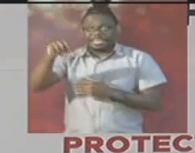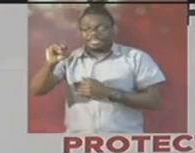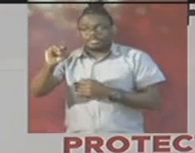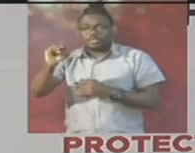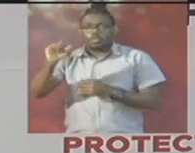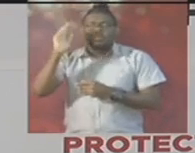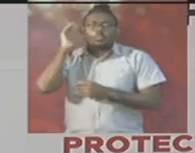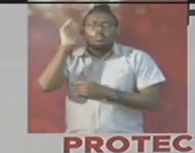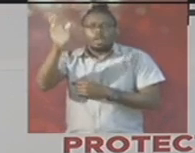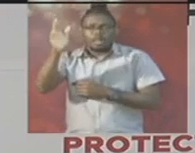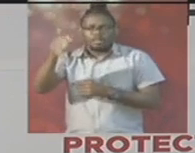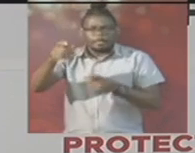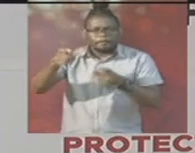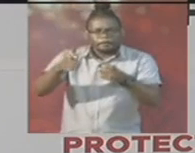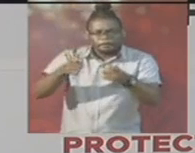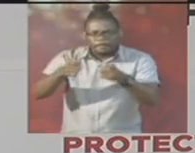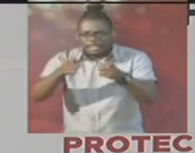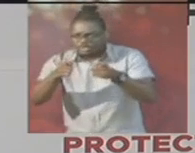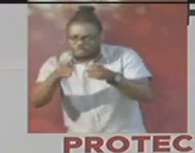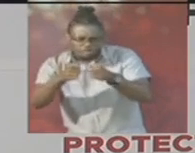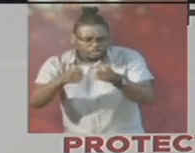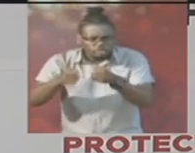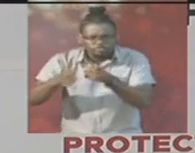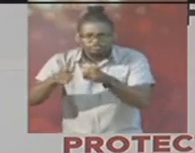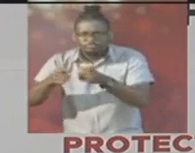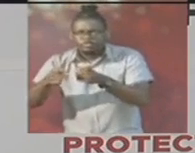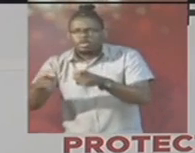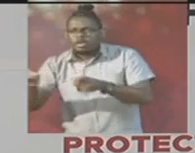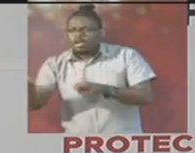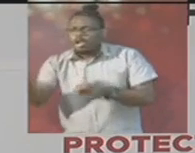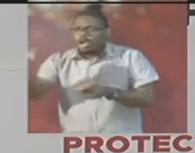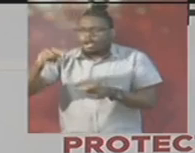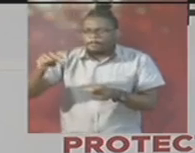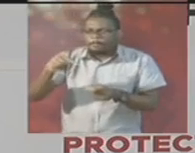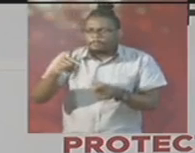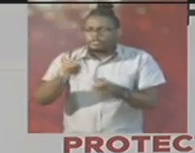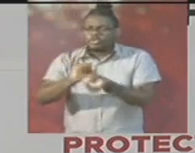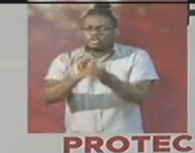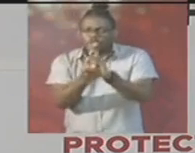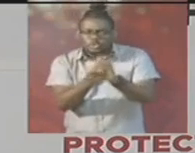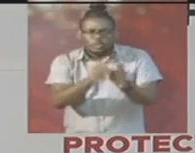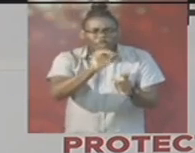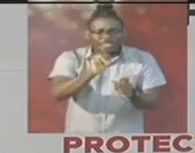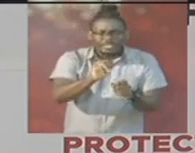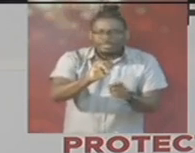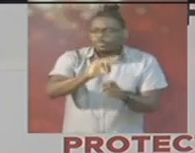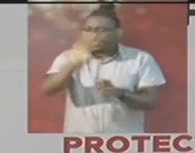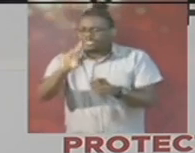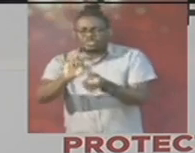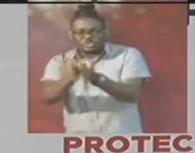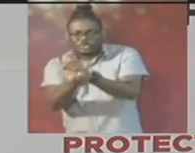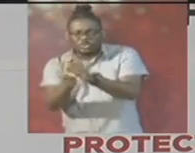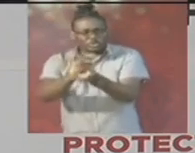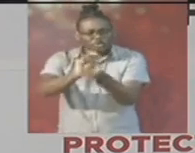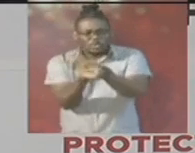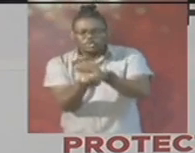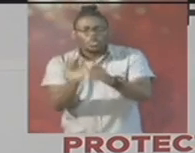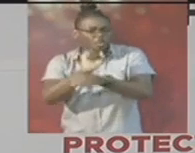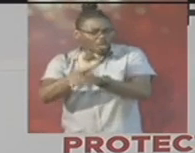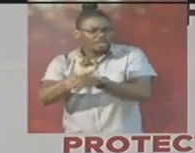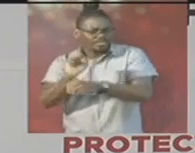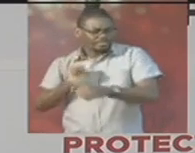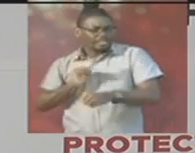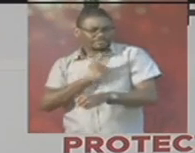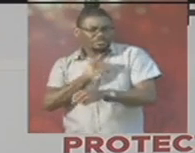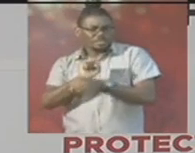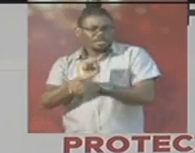the recommendations as to who will come out on which day and how staff will be rotated and which staff will work at home on